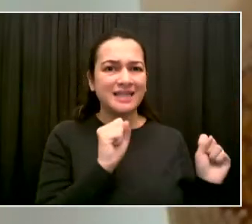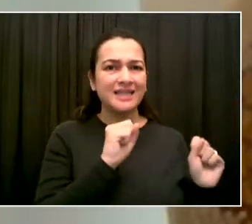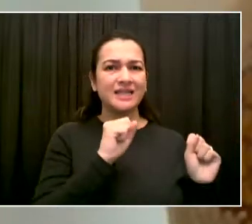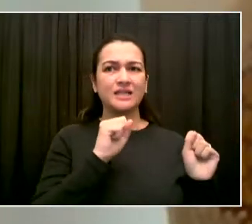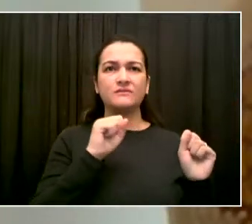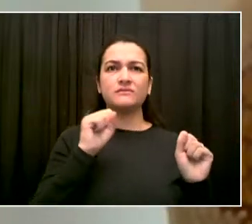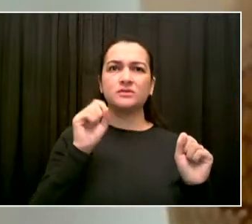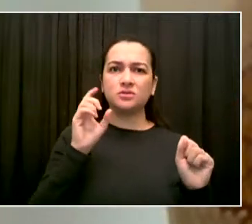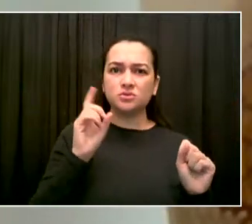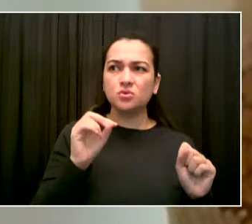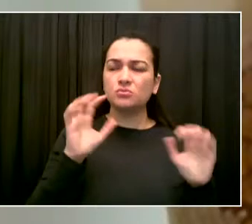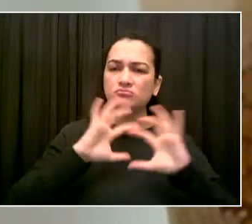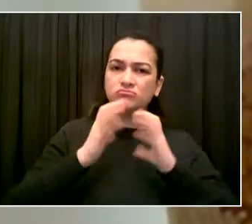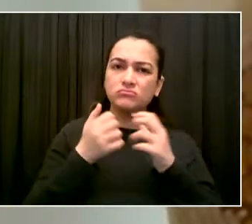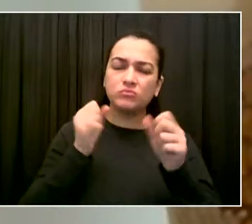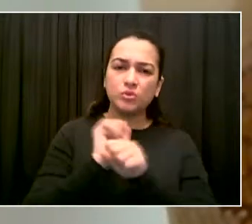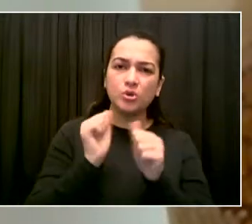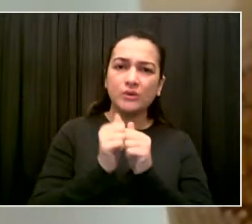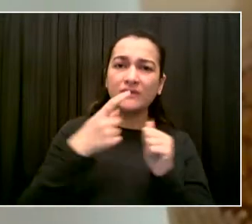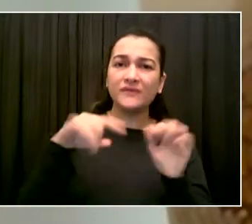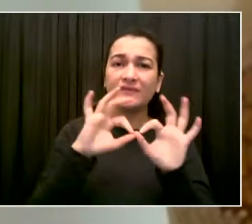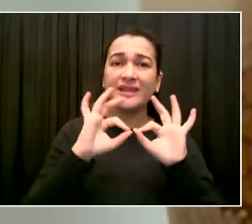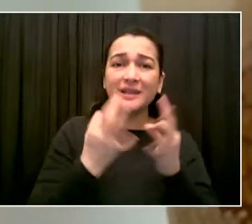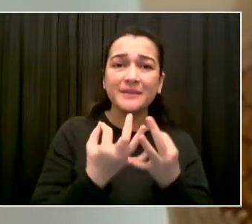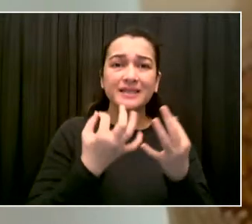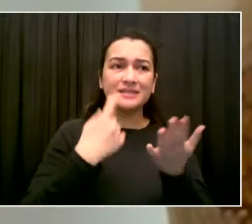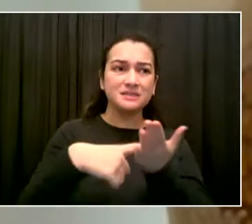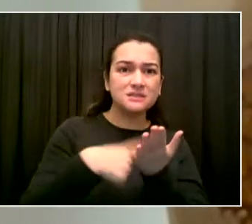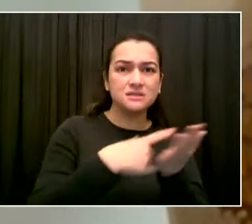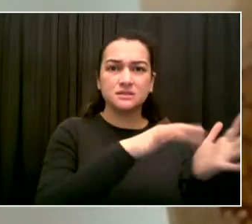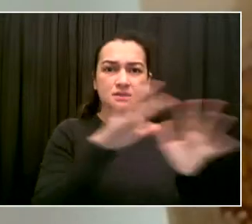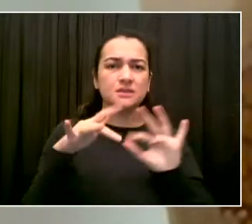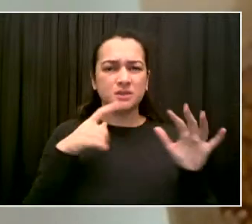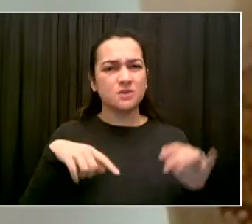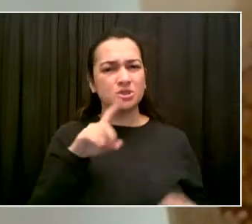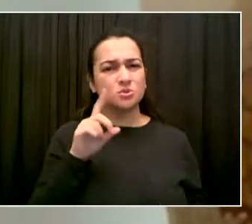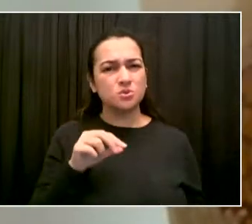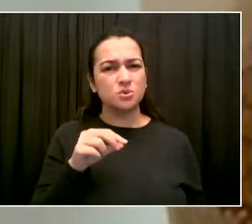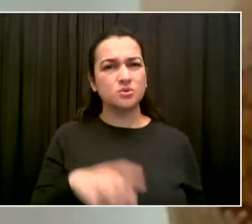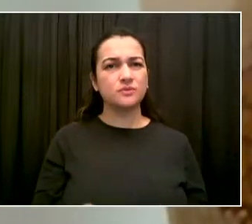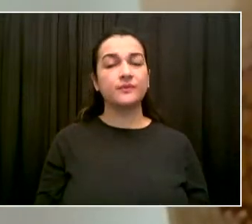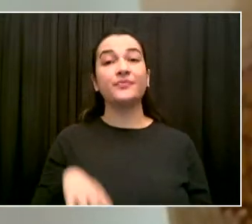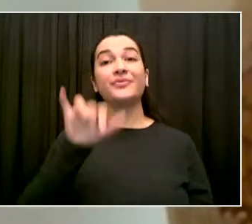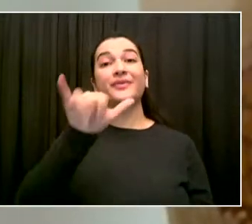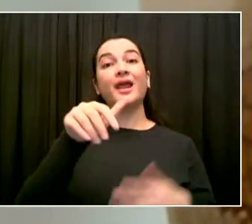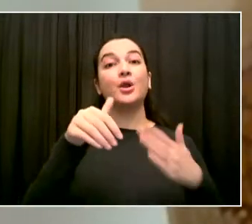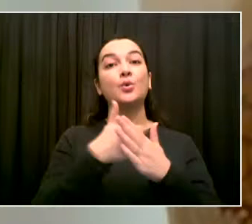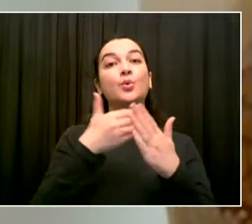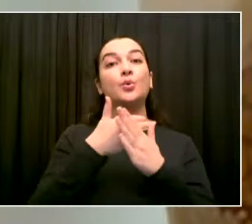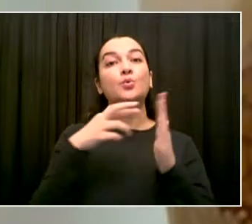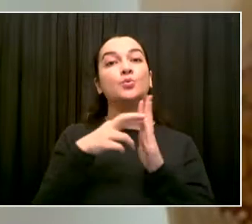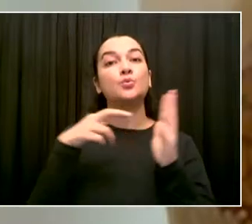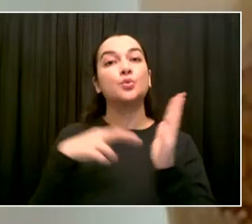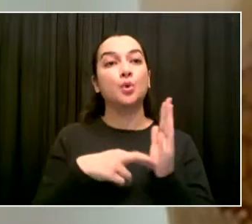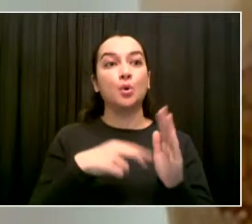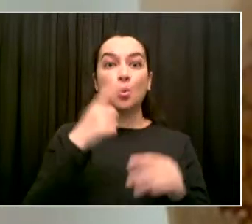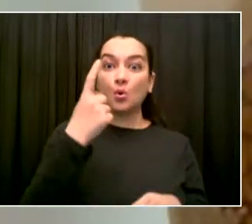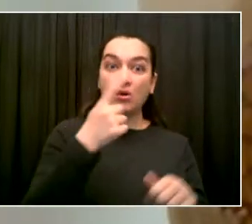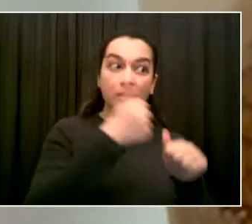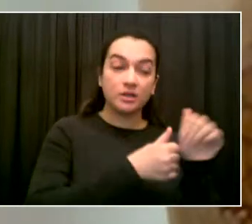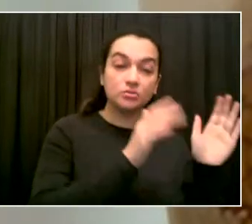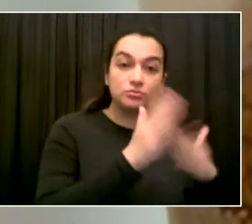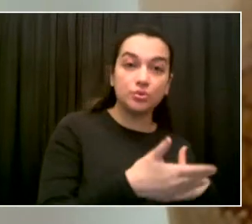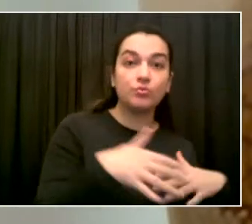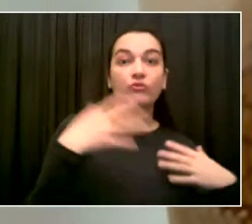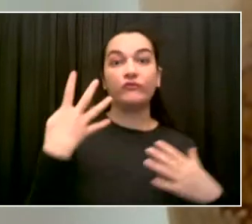to apply very rigorous safety standards that will keep our schools safe, even though the virus is, fighting back by evolving and